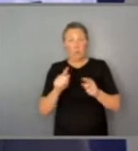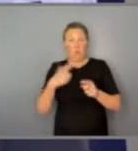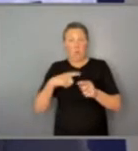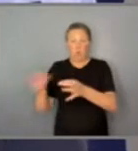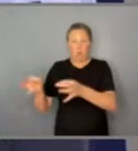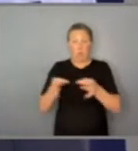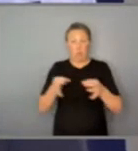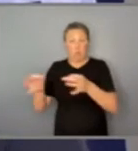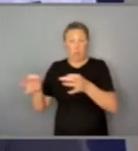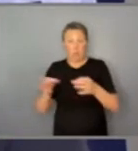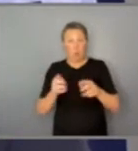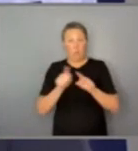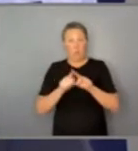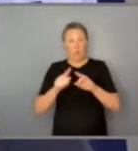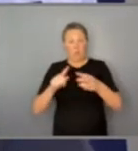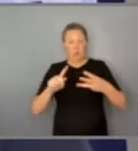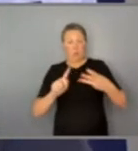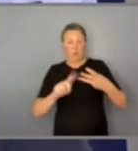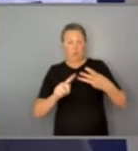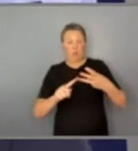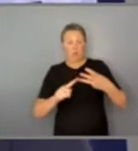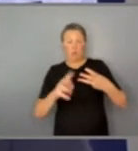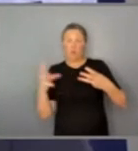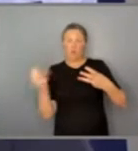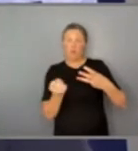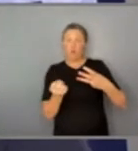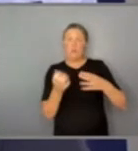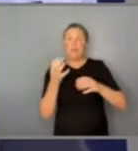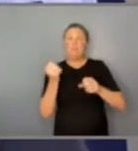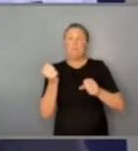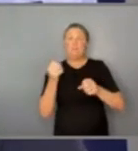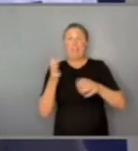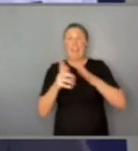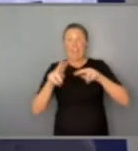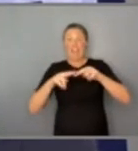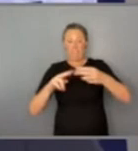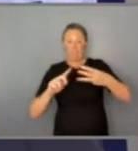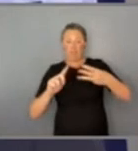considering right now, but I would add this note of caution.